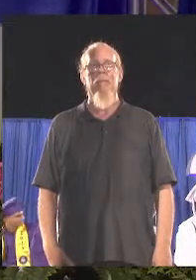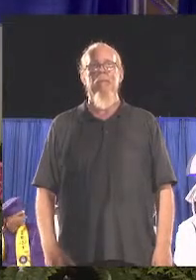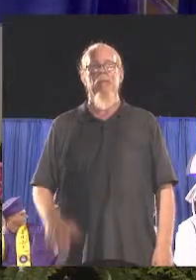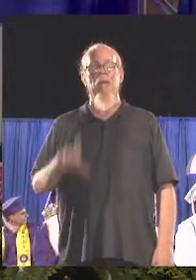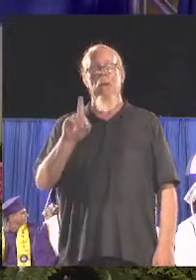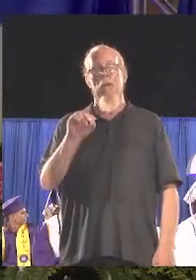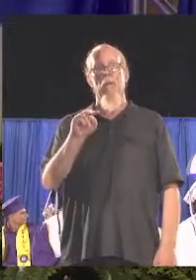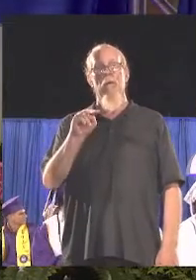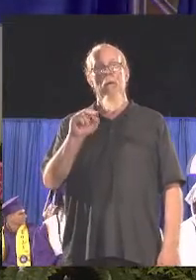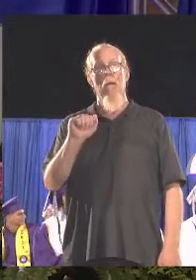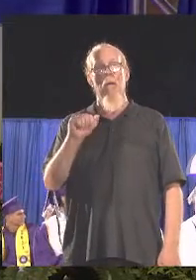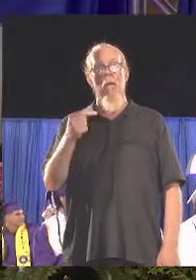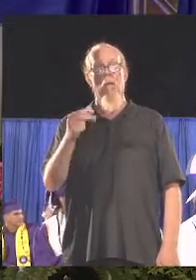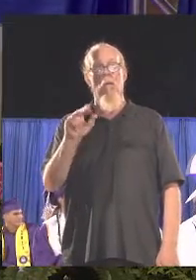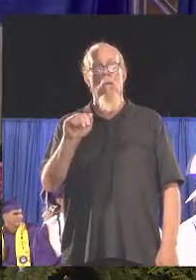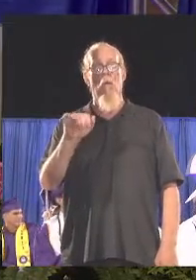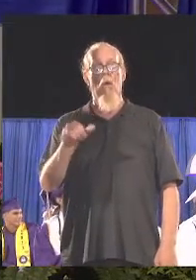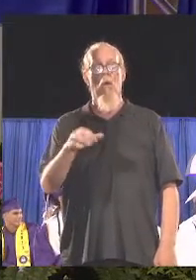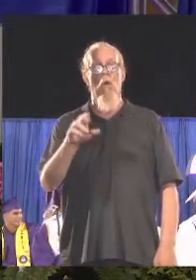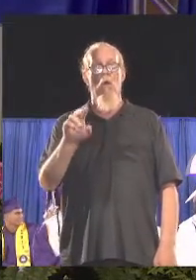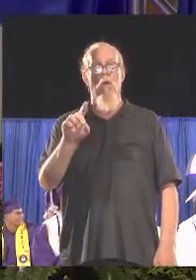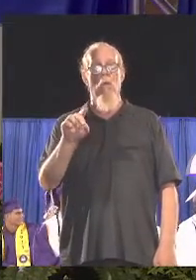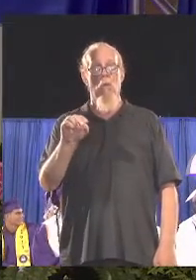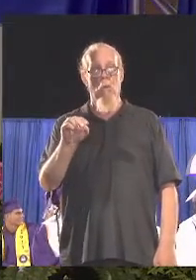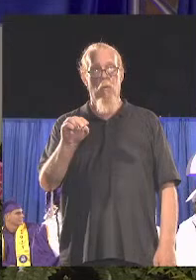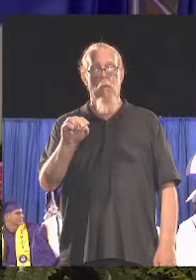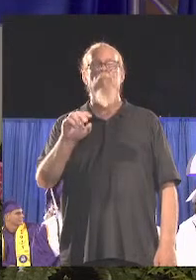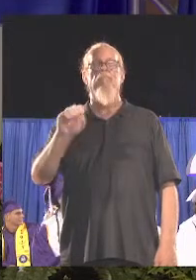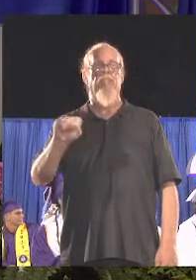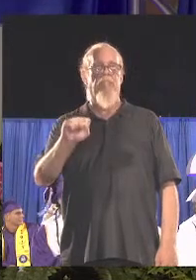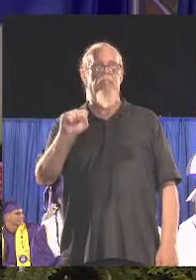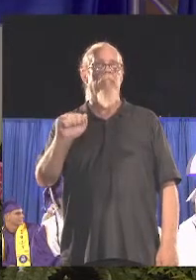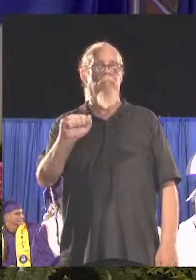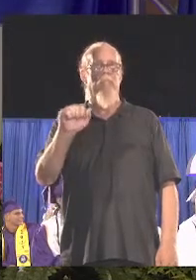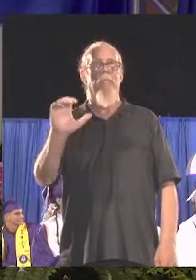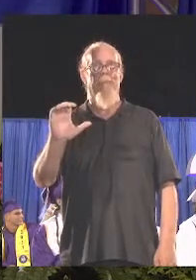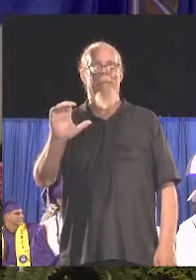Donna Guajardo, San Antonio College.